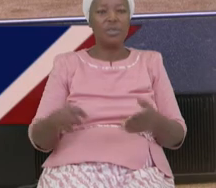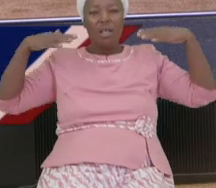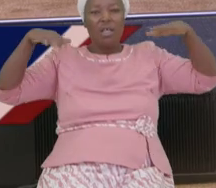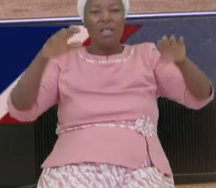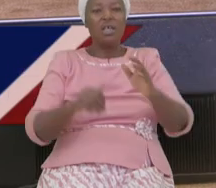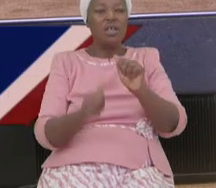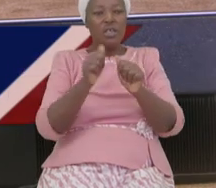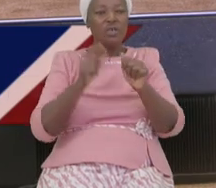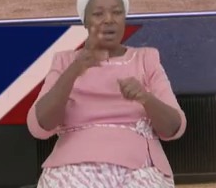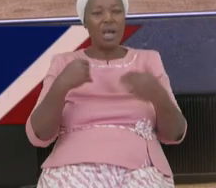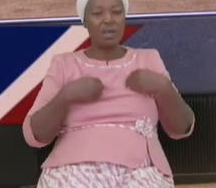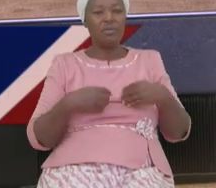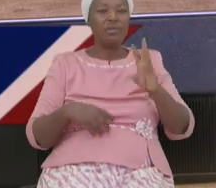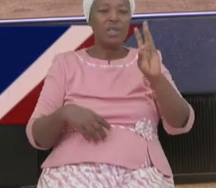and